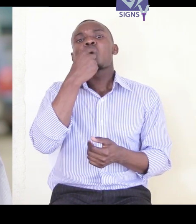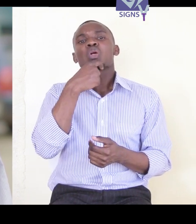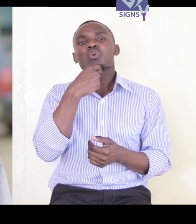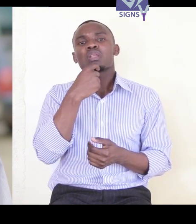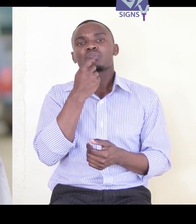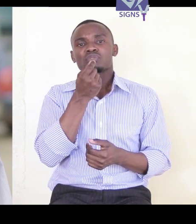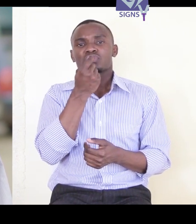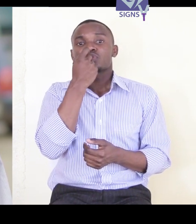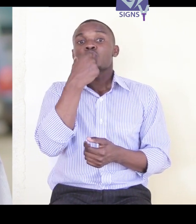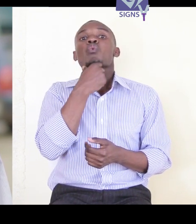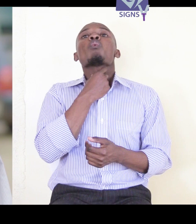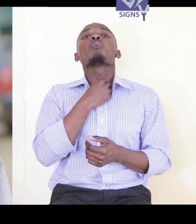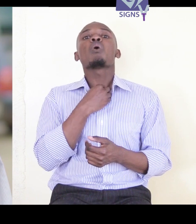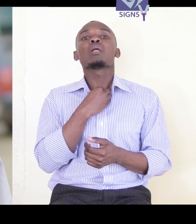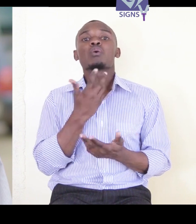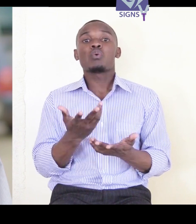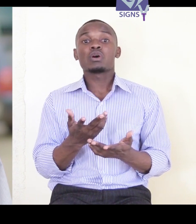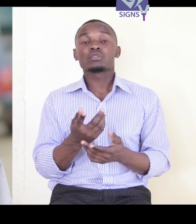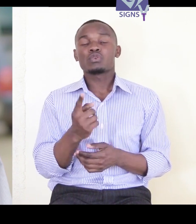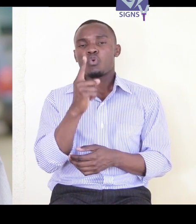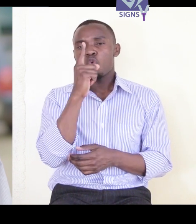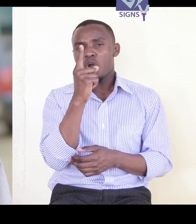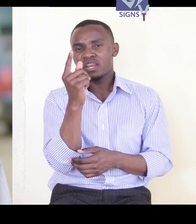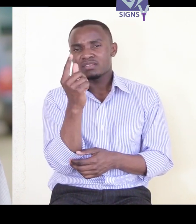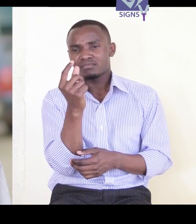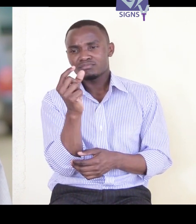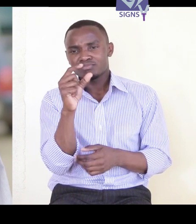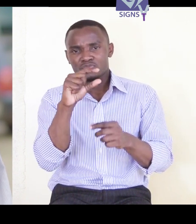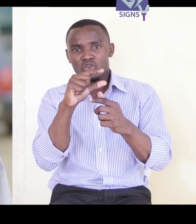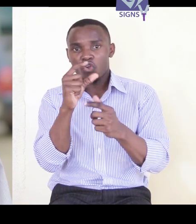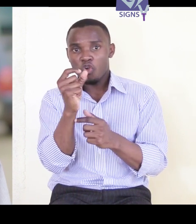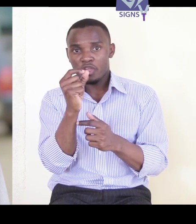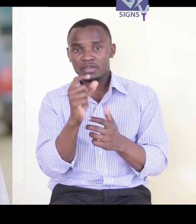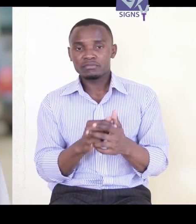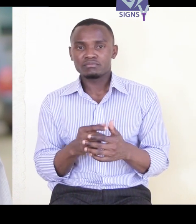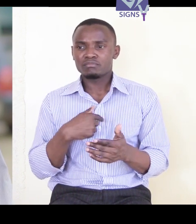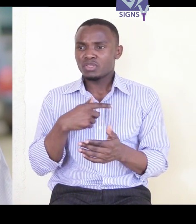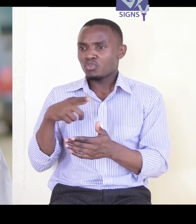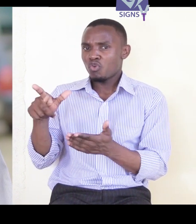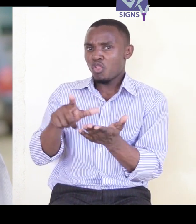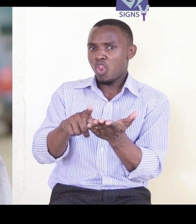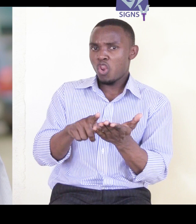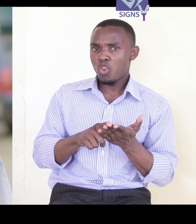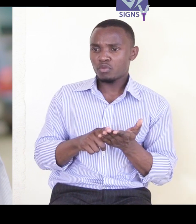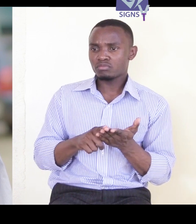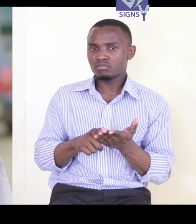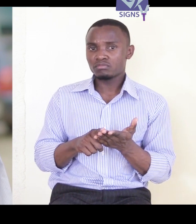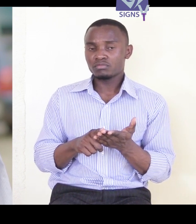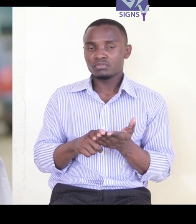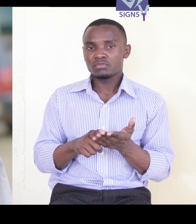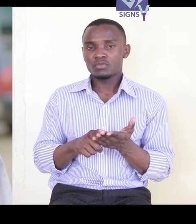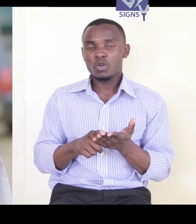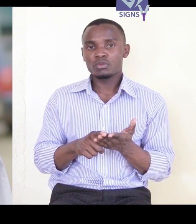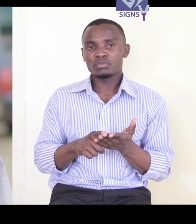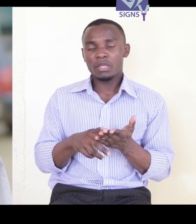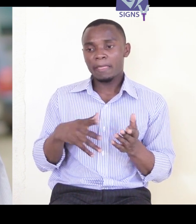coin. Just 1 shilling. And I was broke. So I had to go to Fuliza and